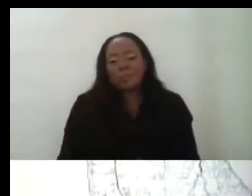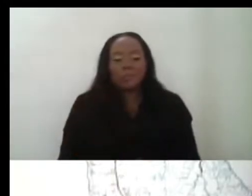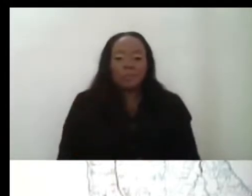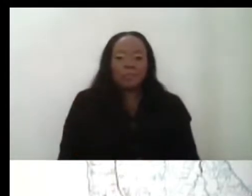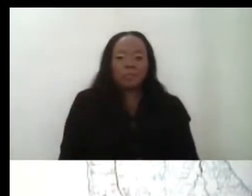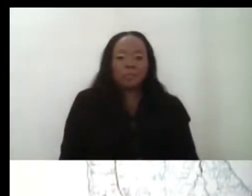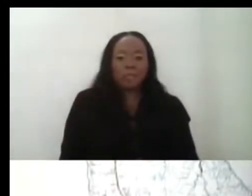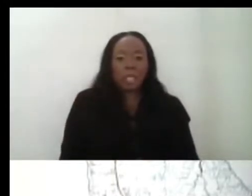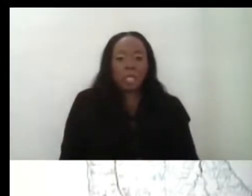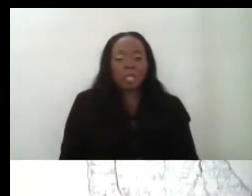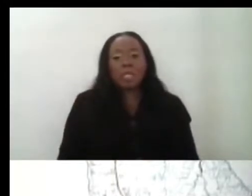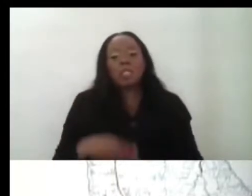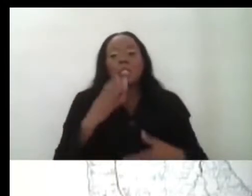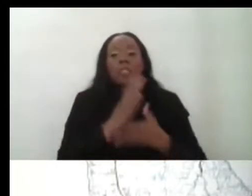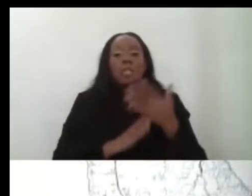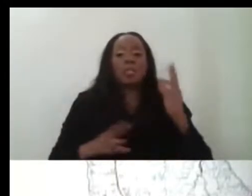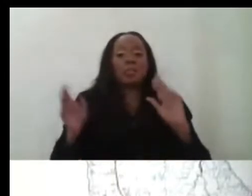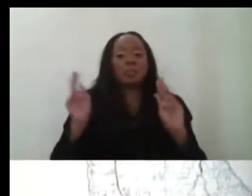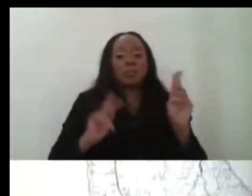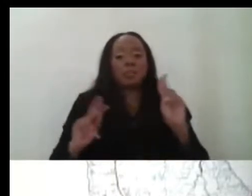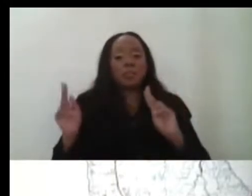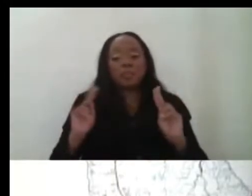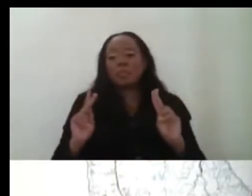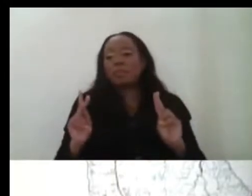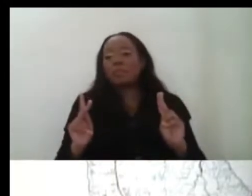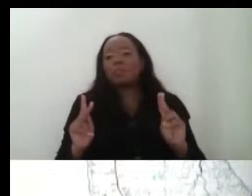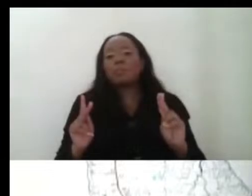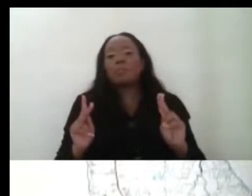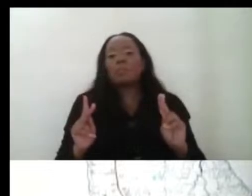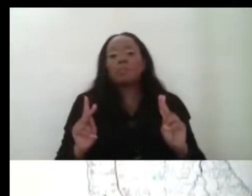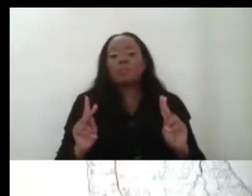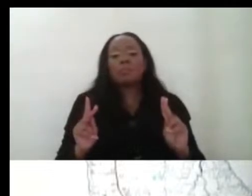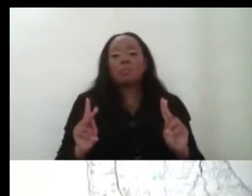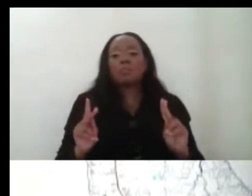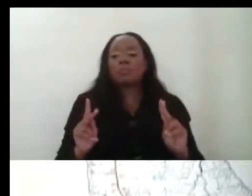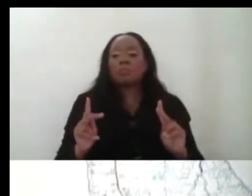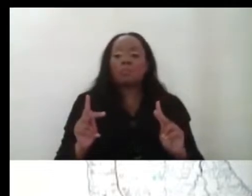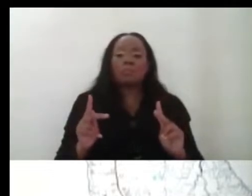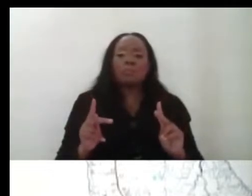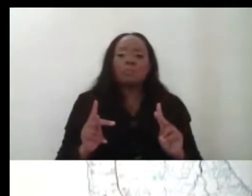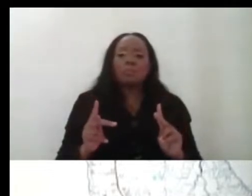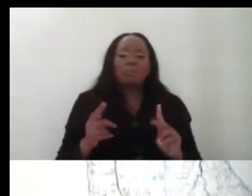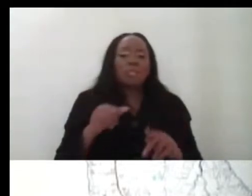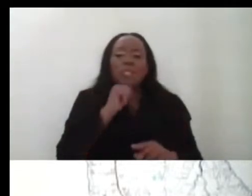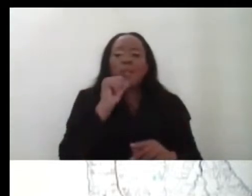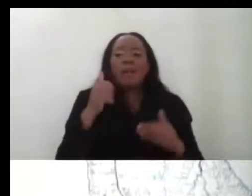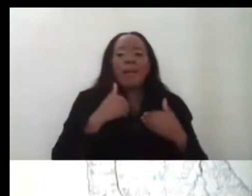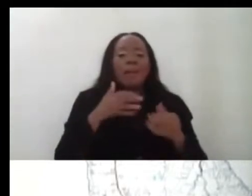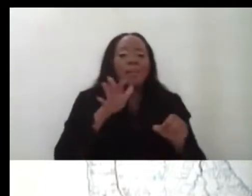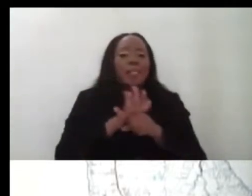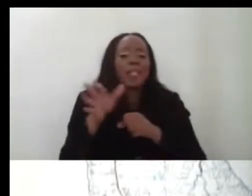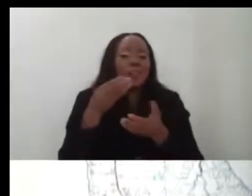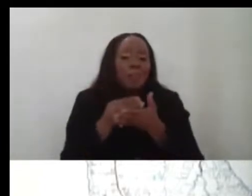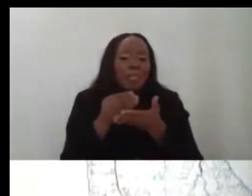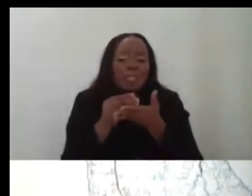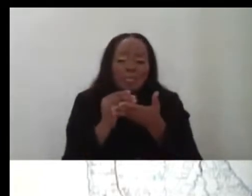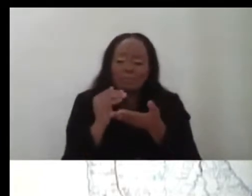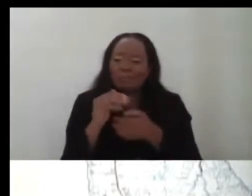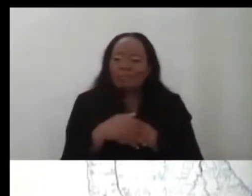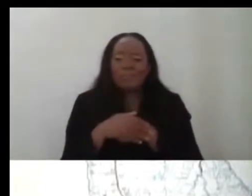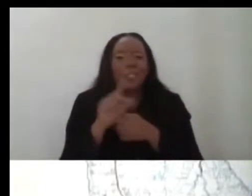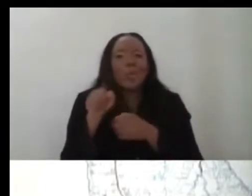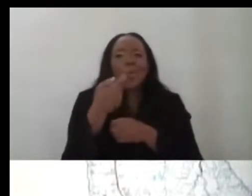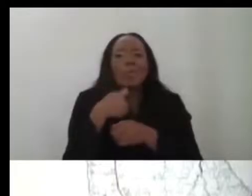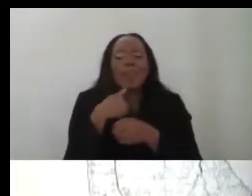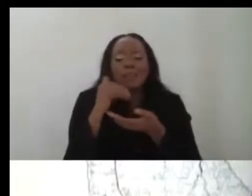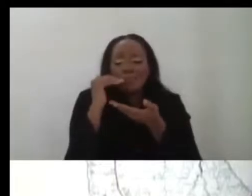of their financial position, are not in a position to do it. So the government will always have to